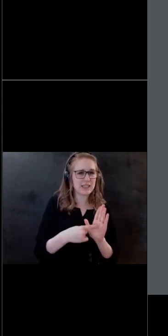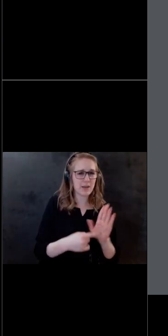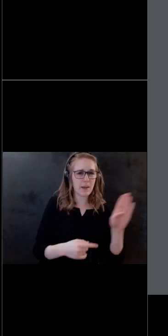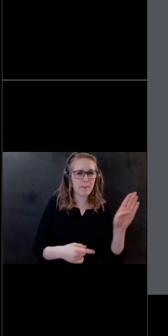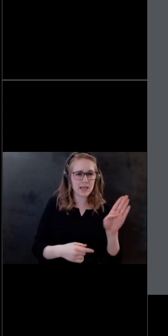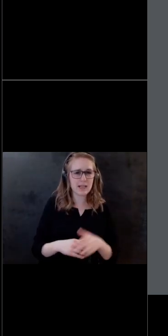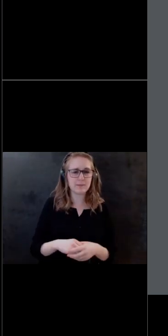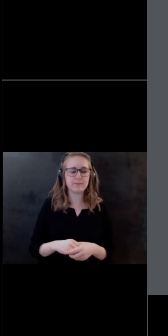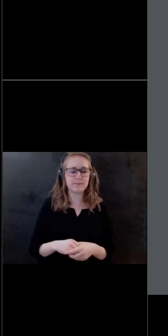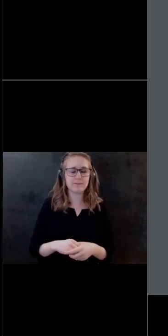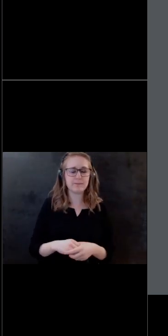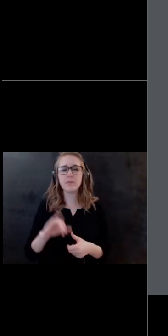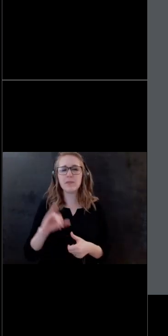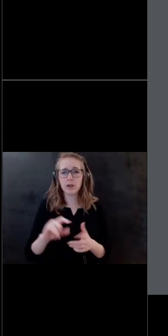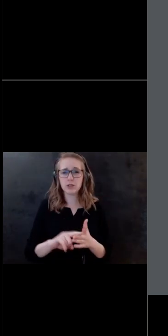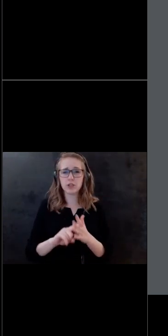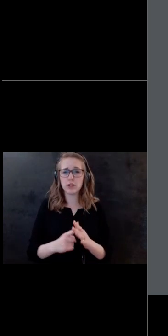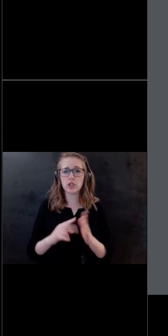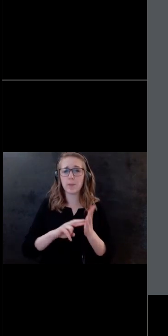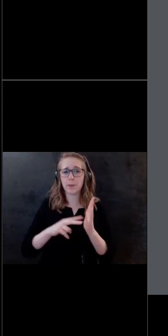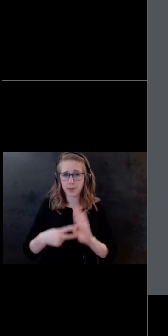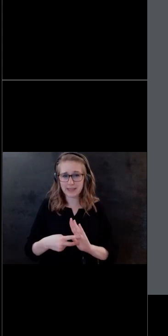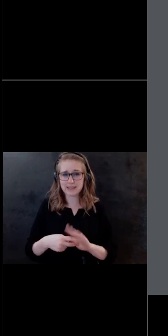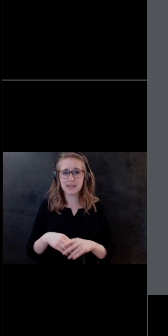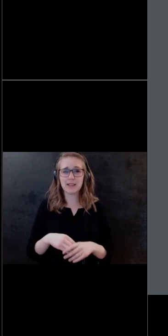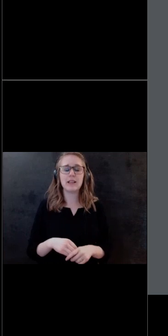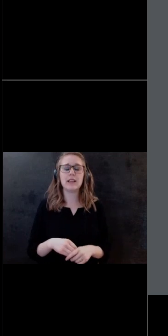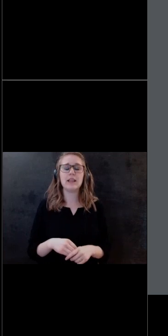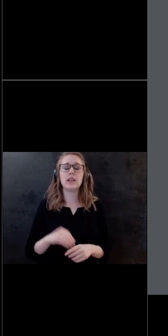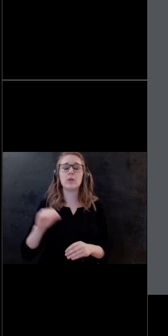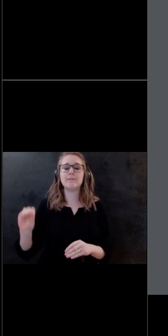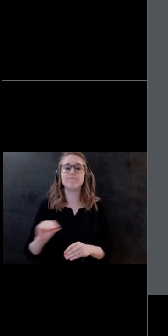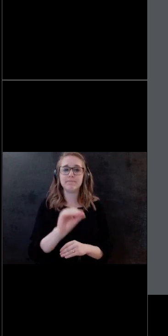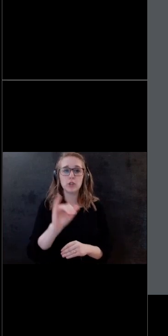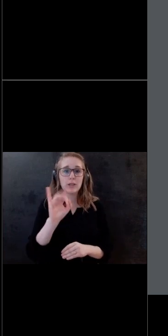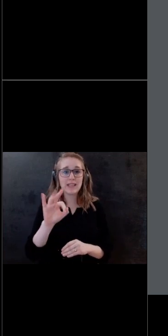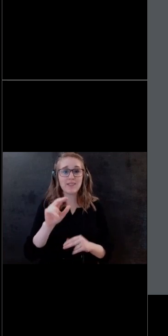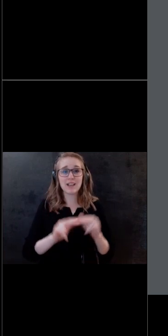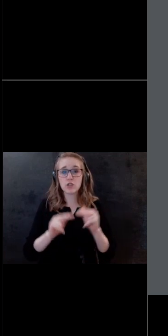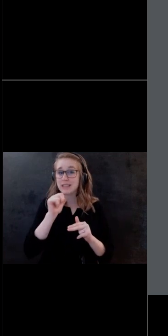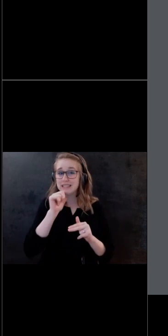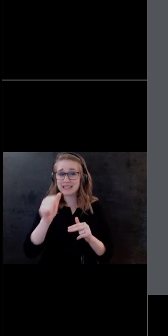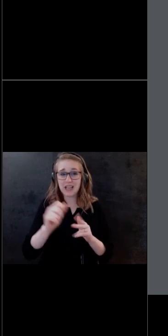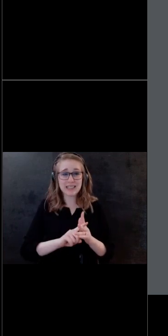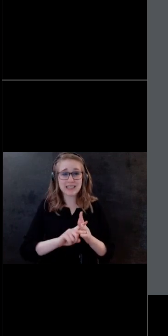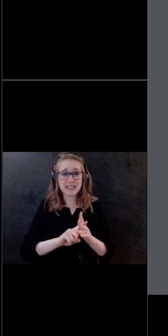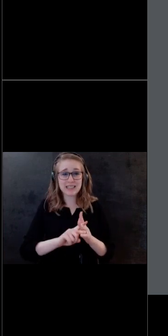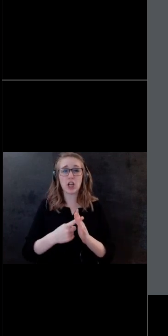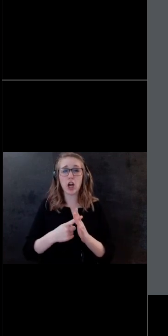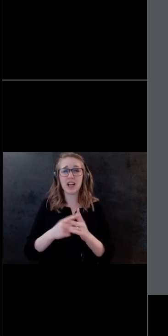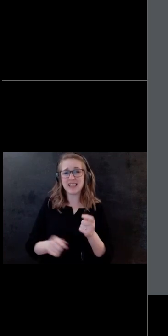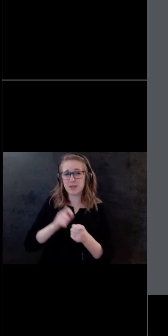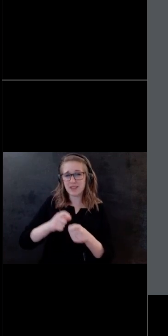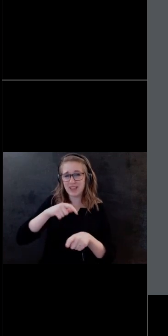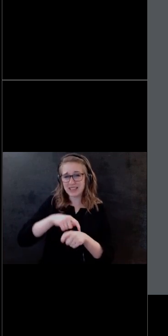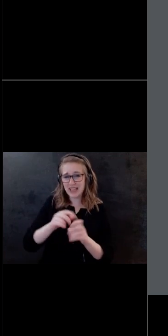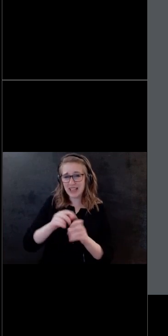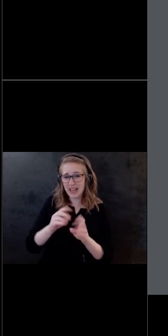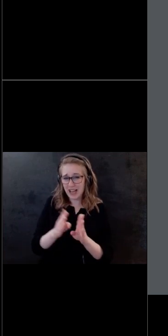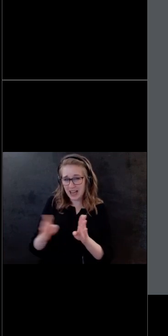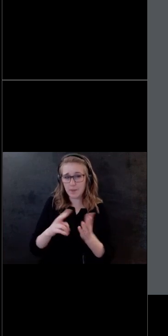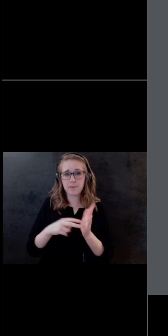the original purpose of it. It was put in place so that if construction did not start within a specific time,